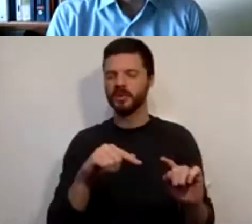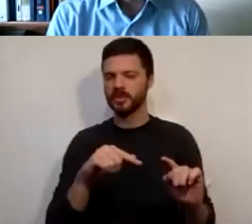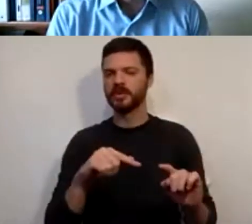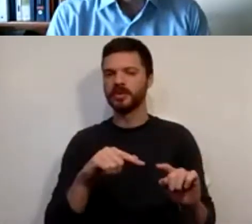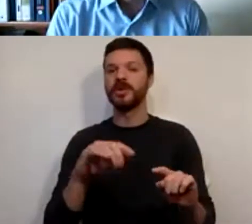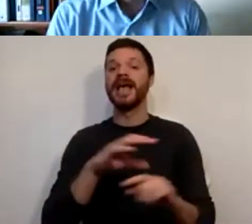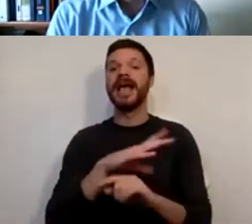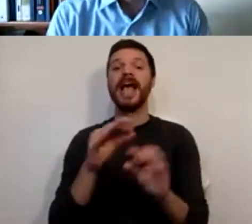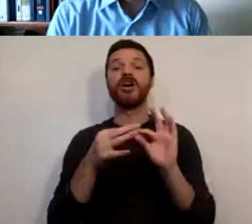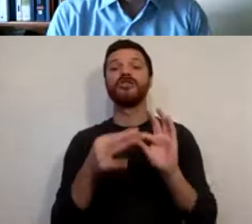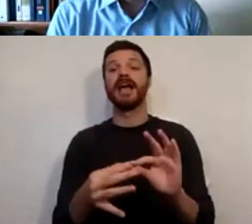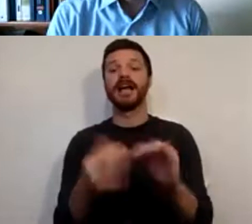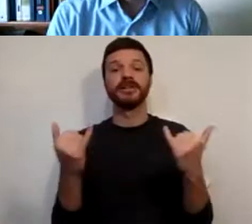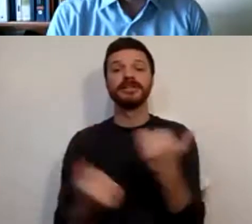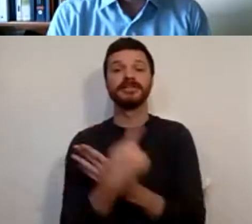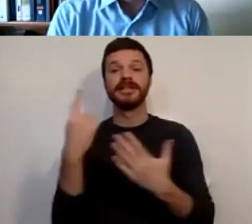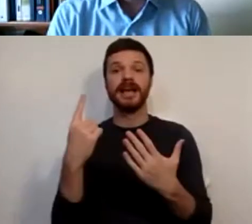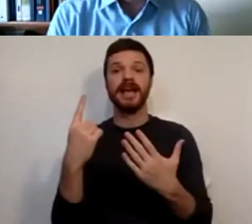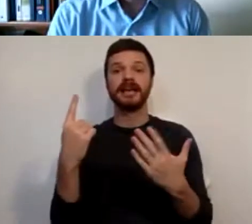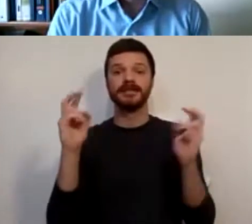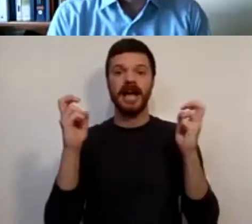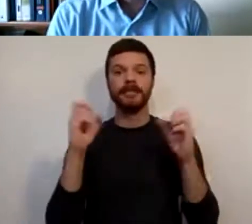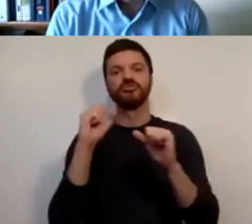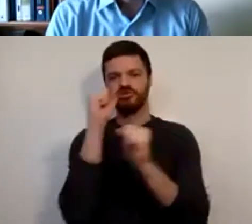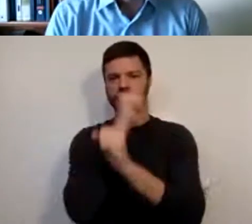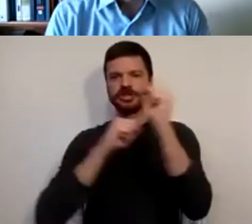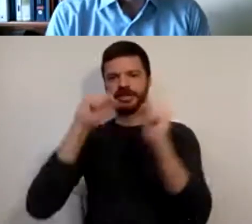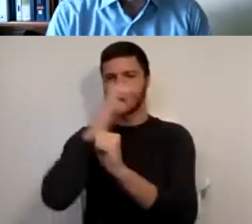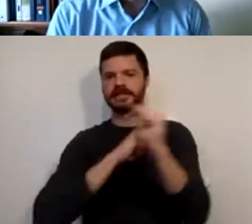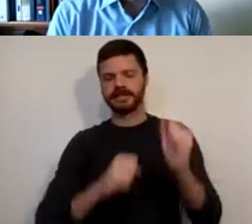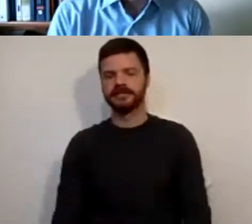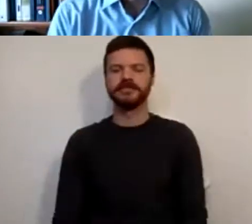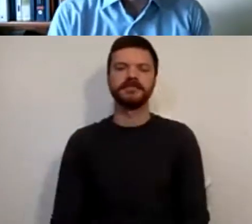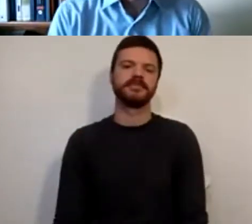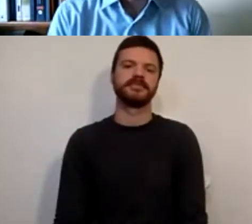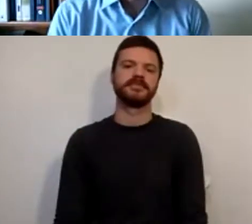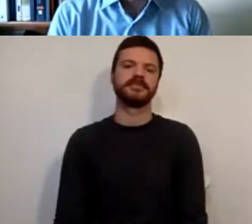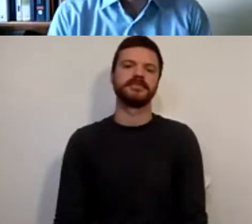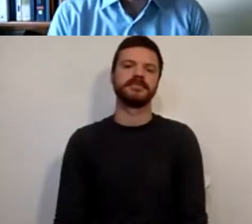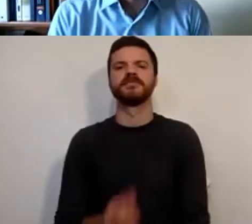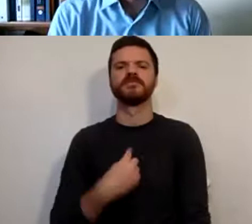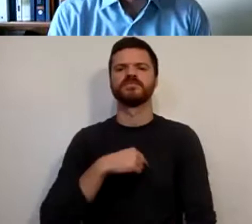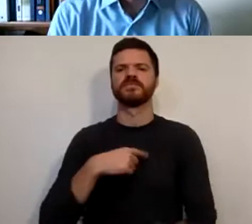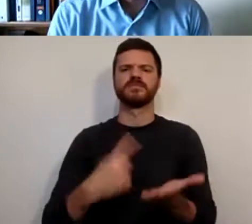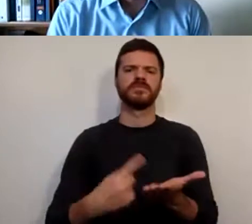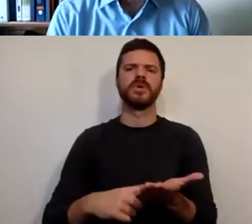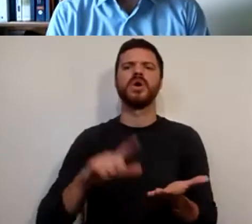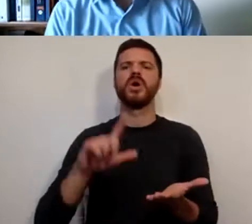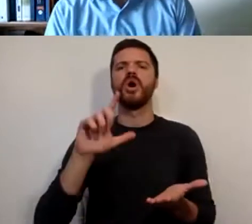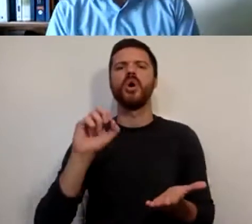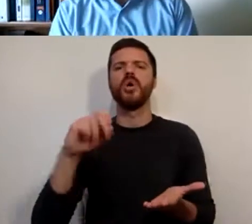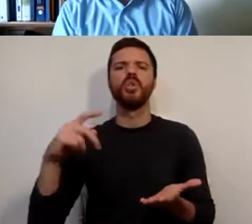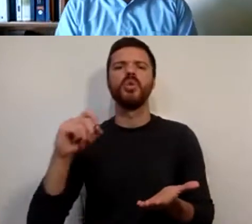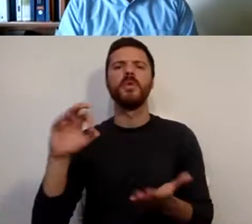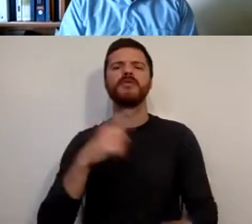is our topic for today, because when we talk about kind of loops of quality improvement, there are a lot